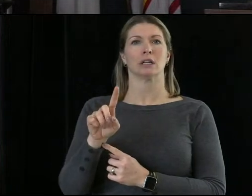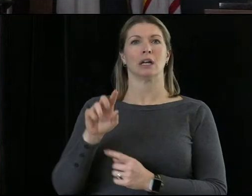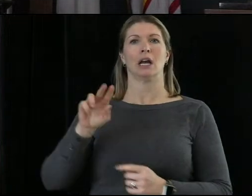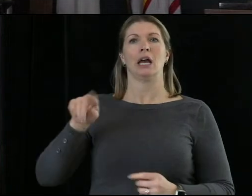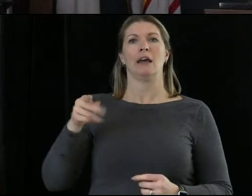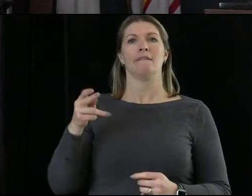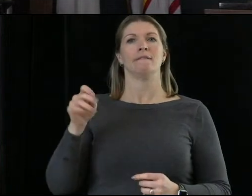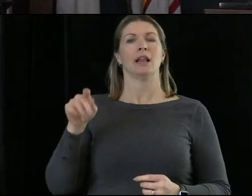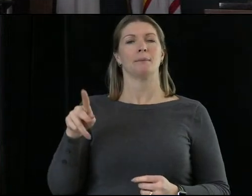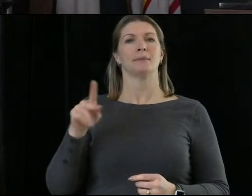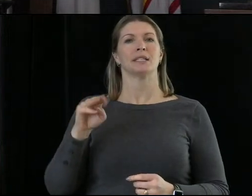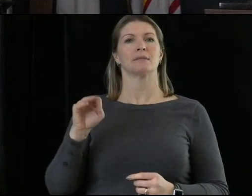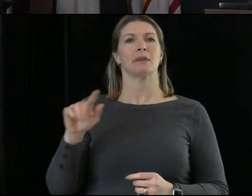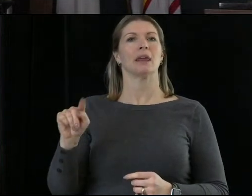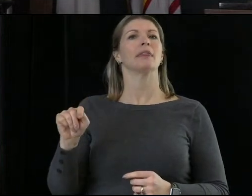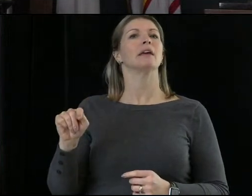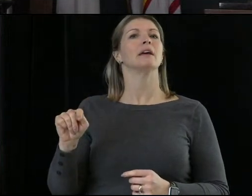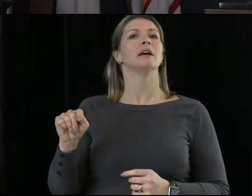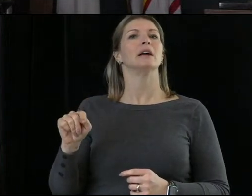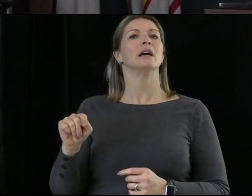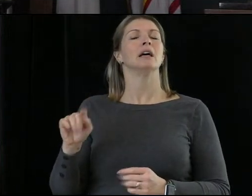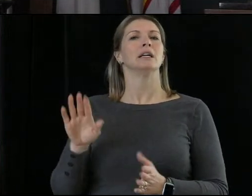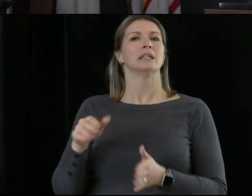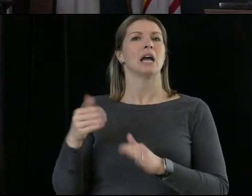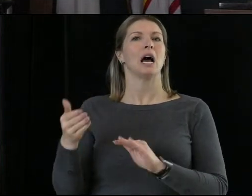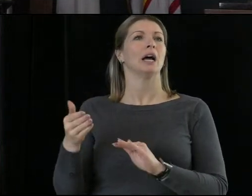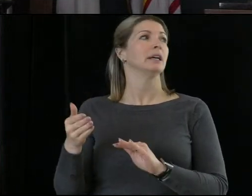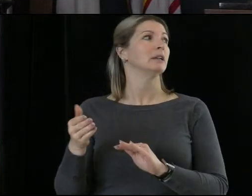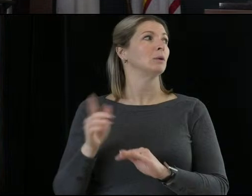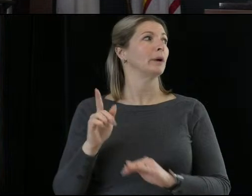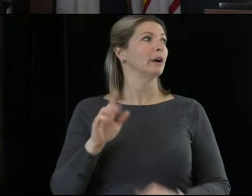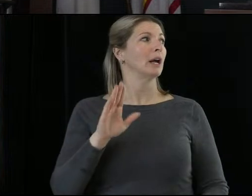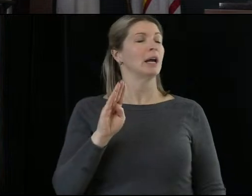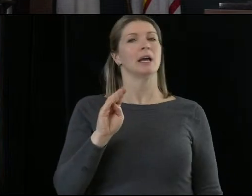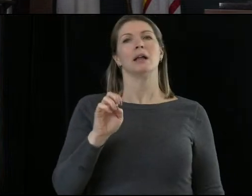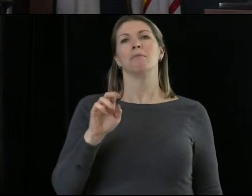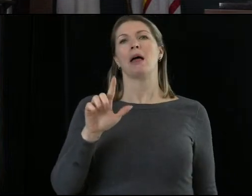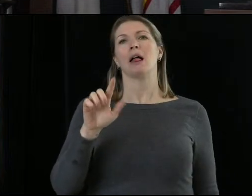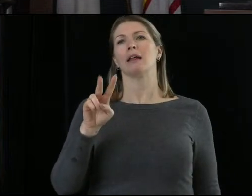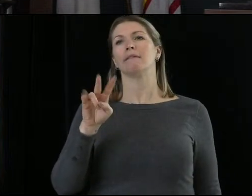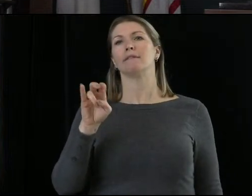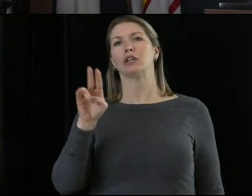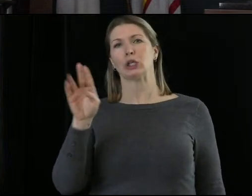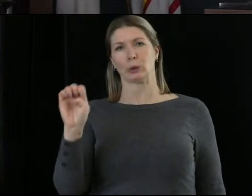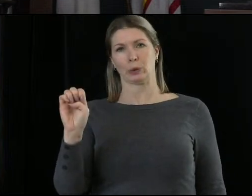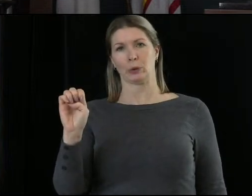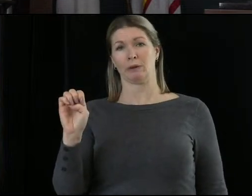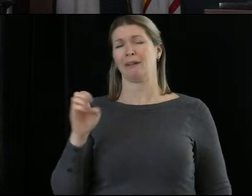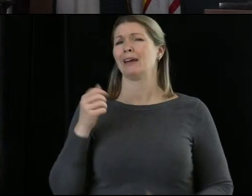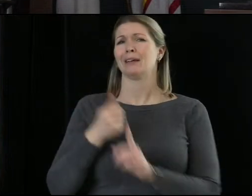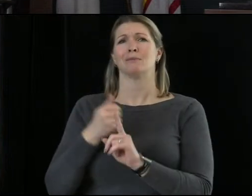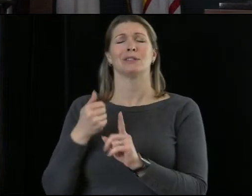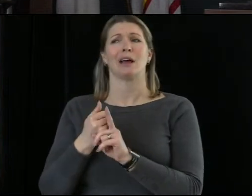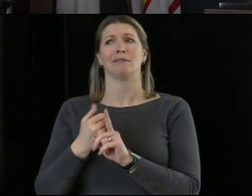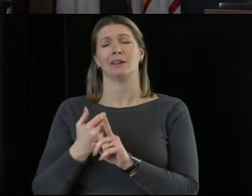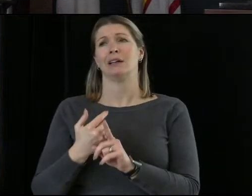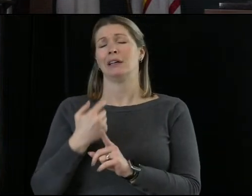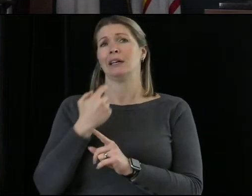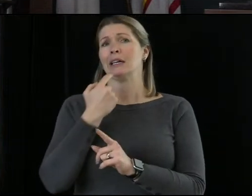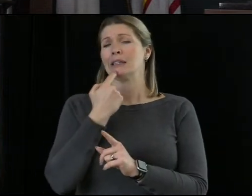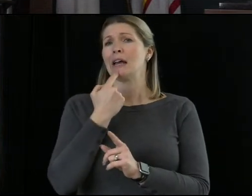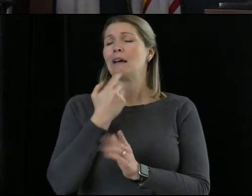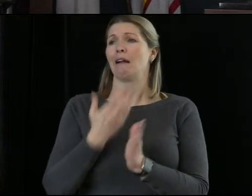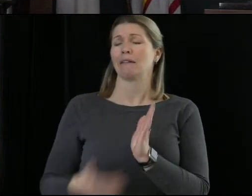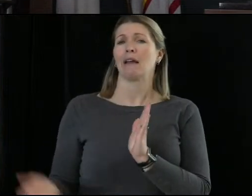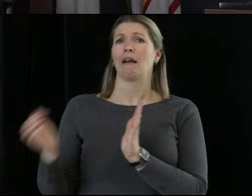by his own hand in Bellevue. We were not shocked. He had threatened that, throughout the last few years.